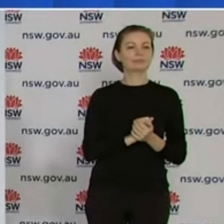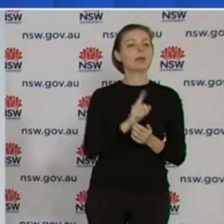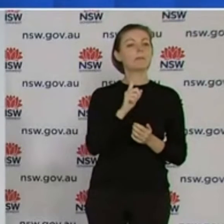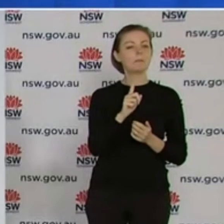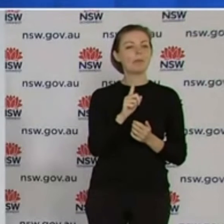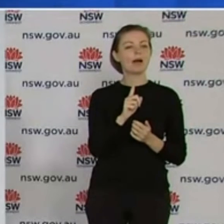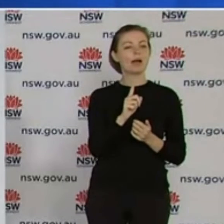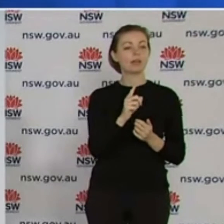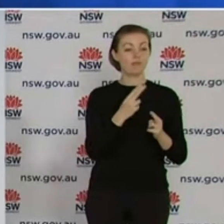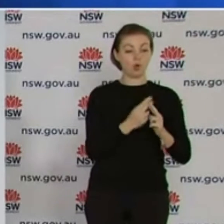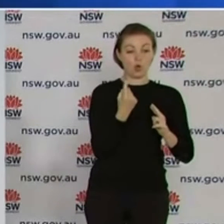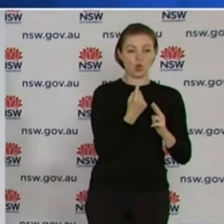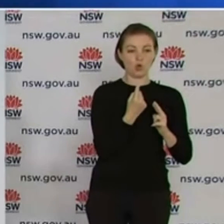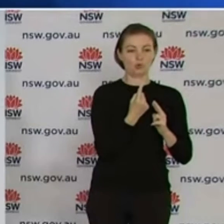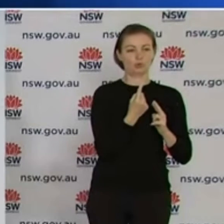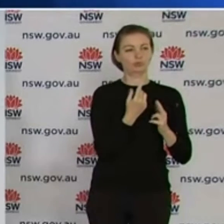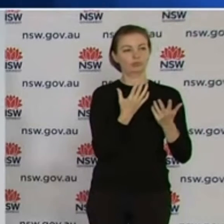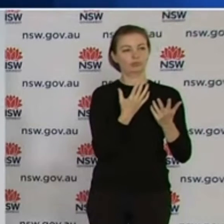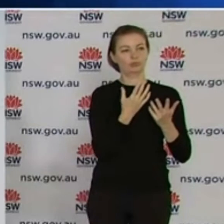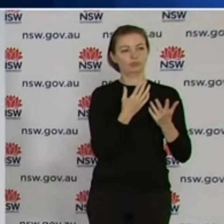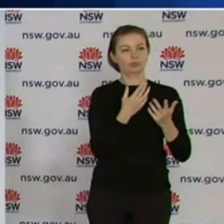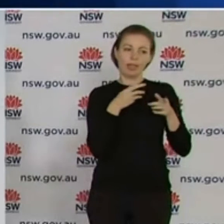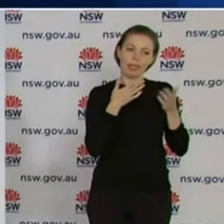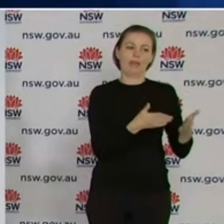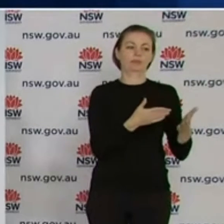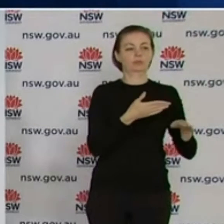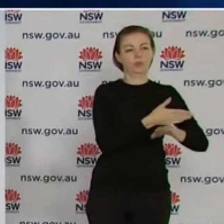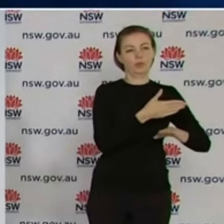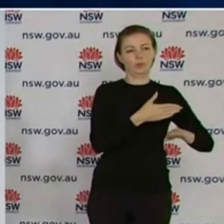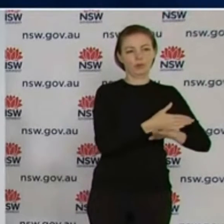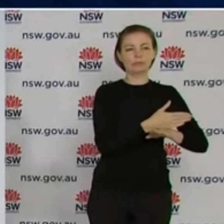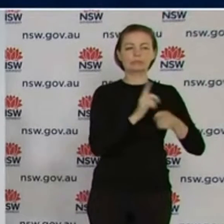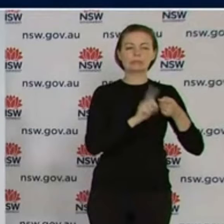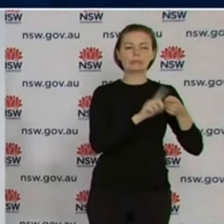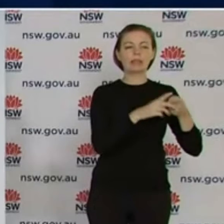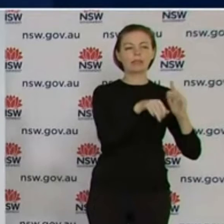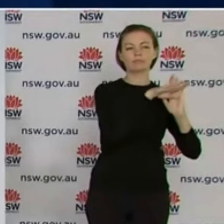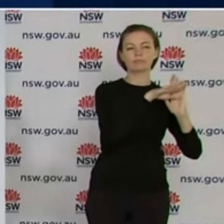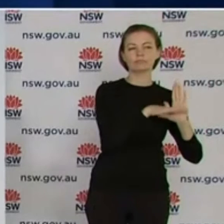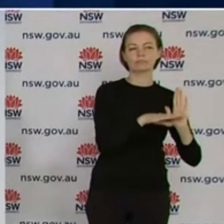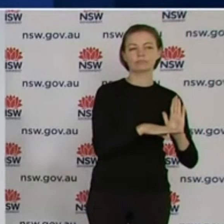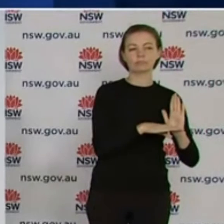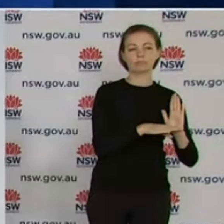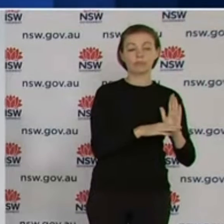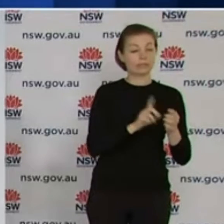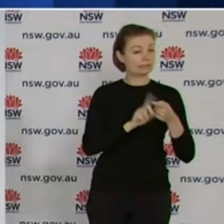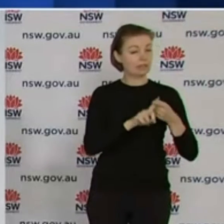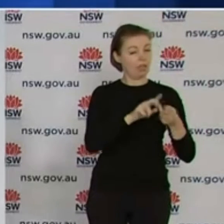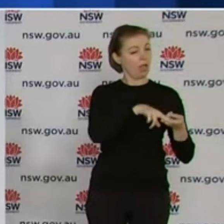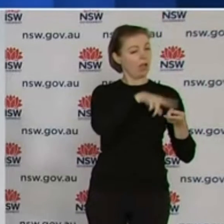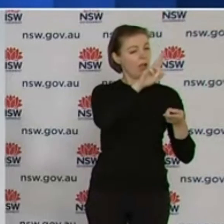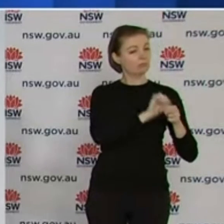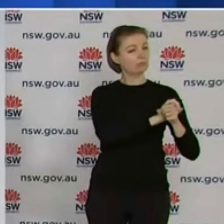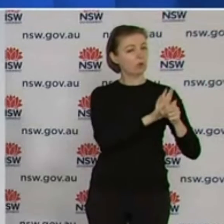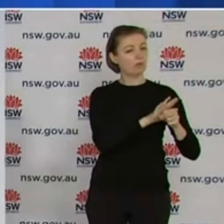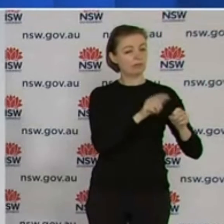for the list of authorised workers and the associated permits. As you know, we still have relatively high case numbers in those areas, but